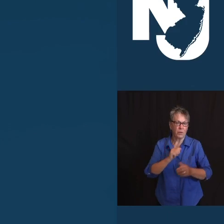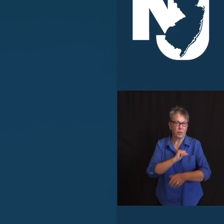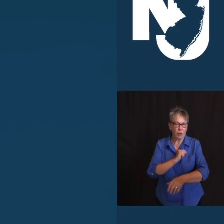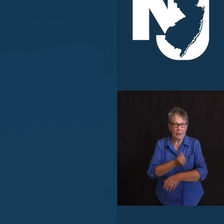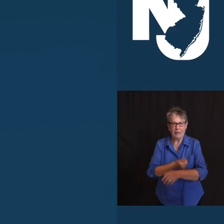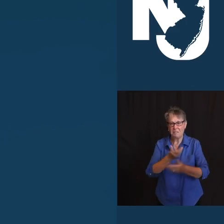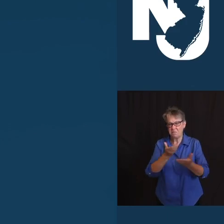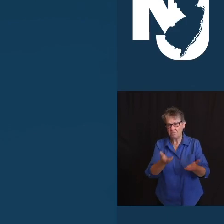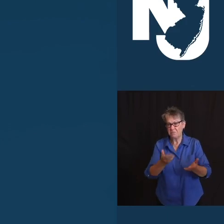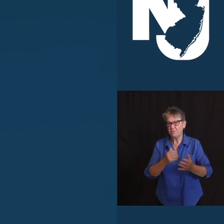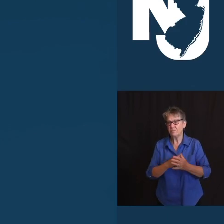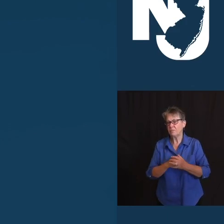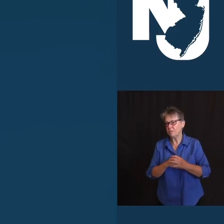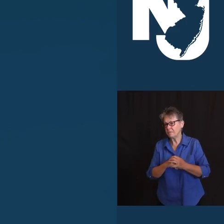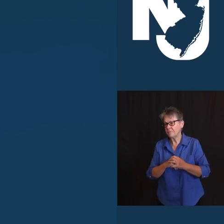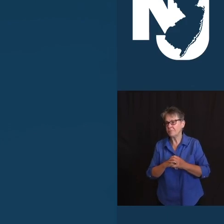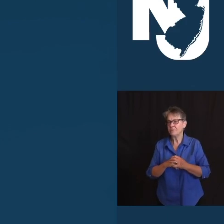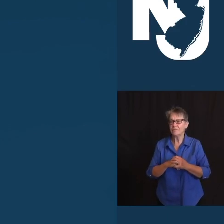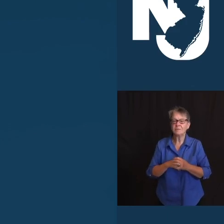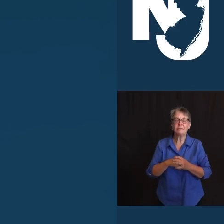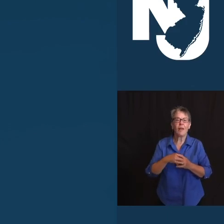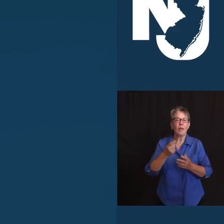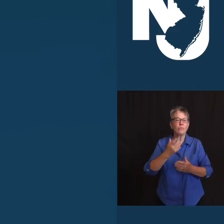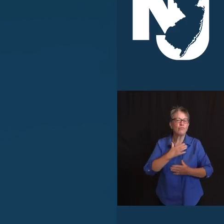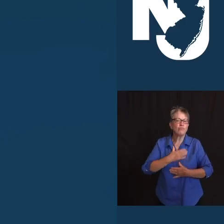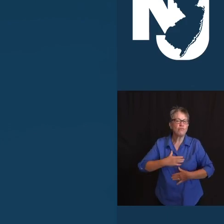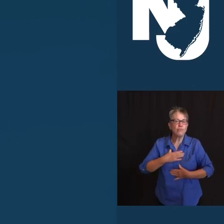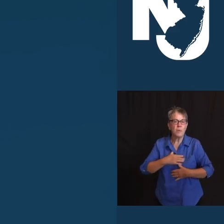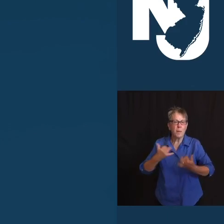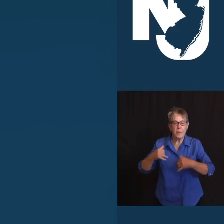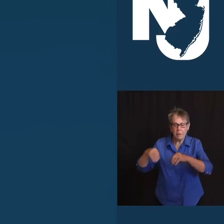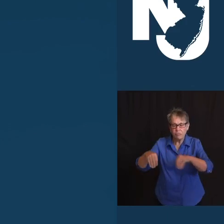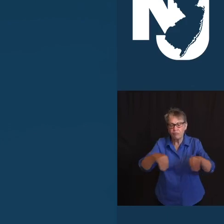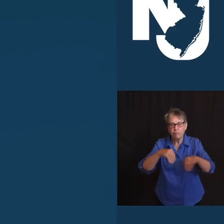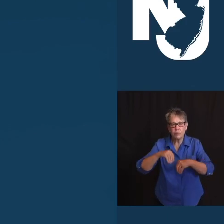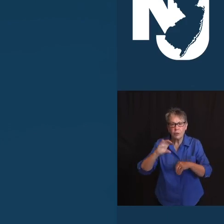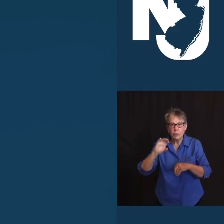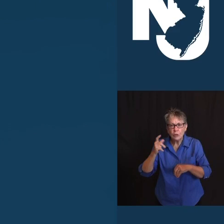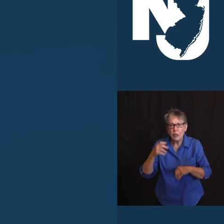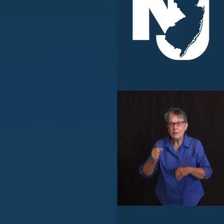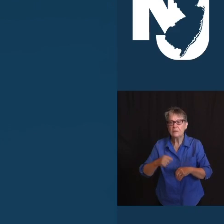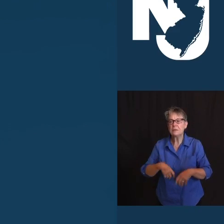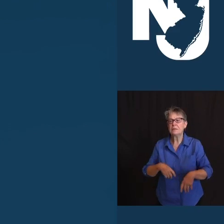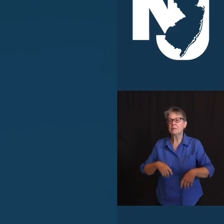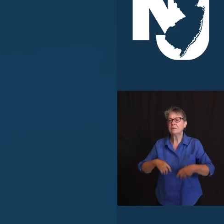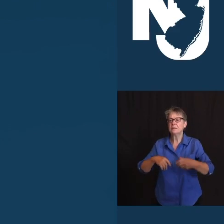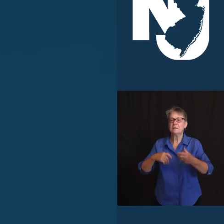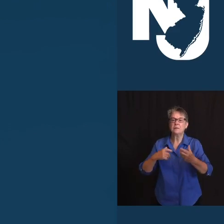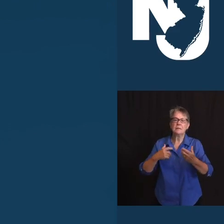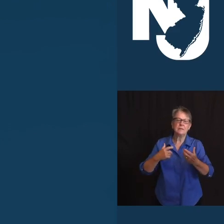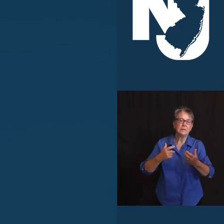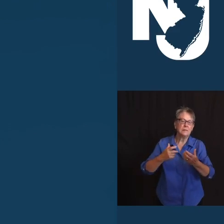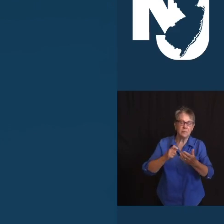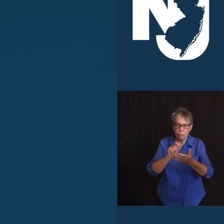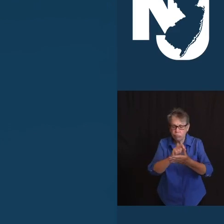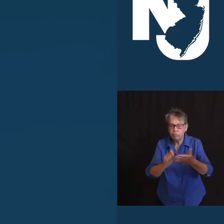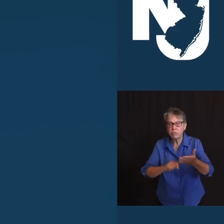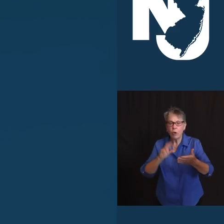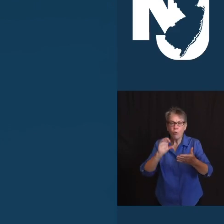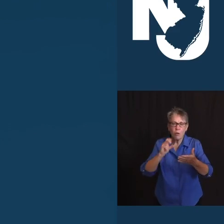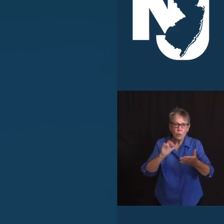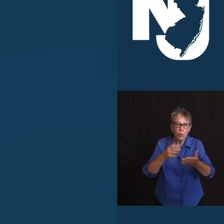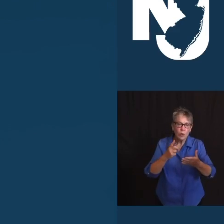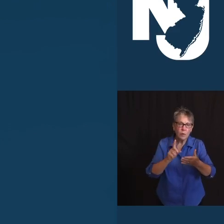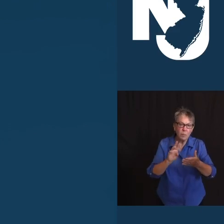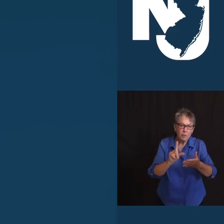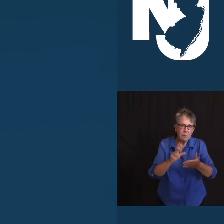chess, playing the drums, solving crossword puzzles, or just spending time with his family. He was also a devoted member of the